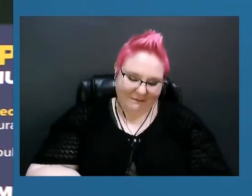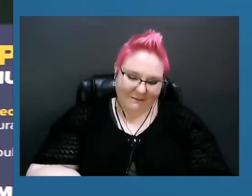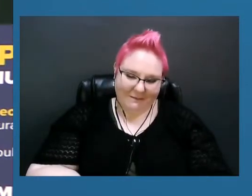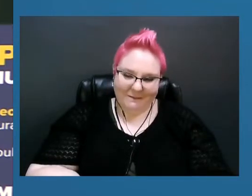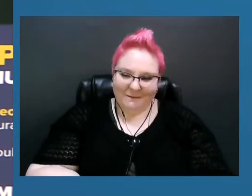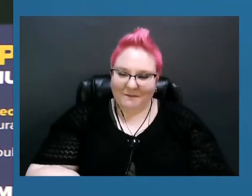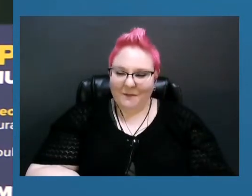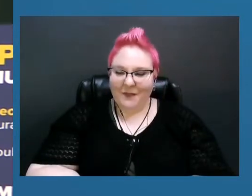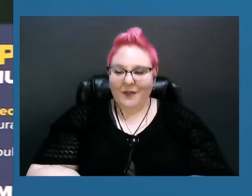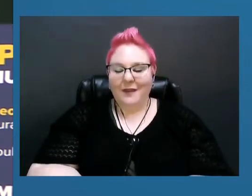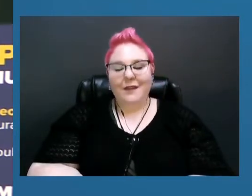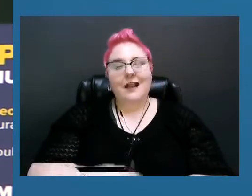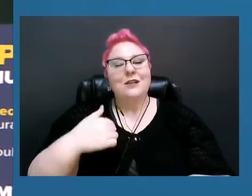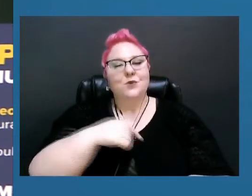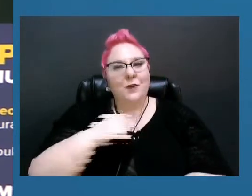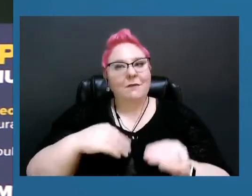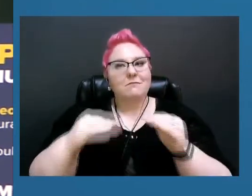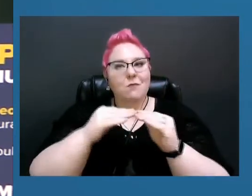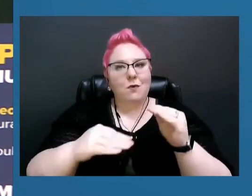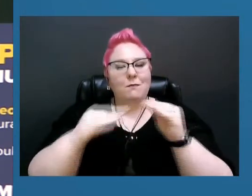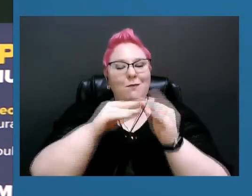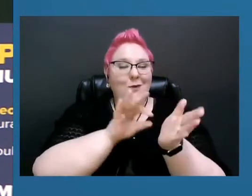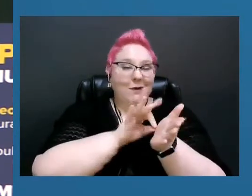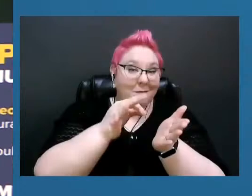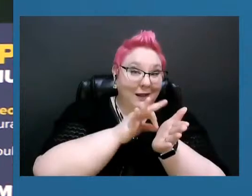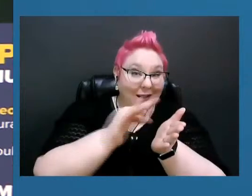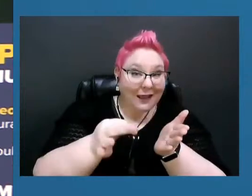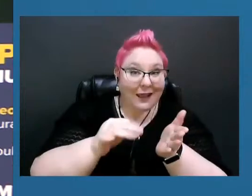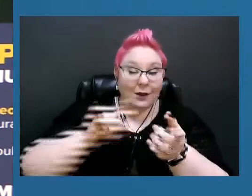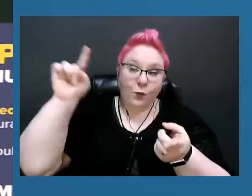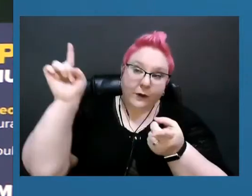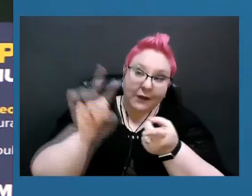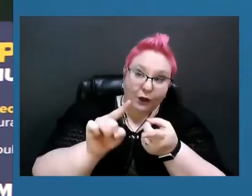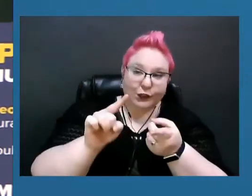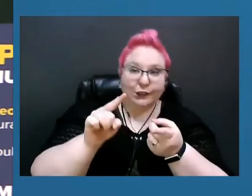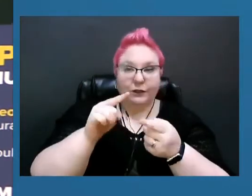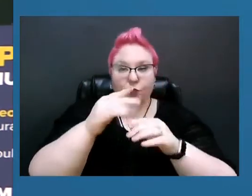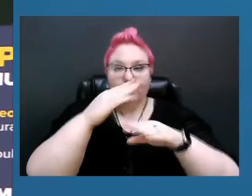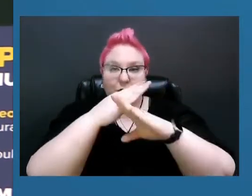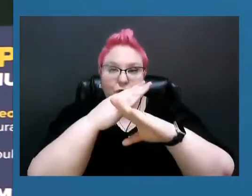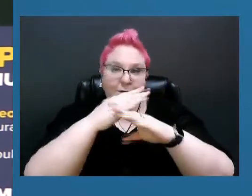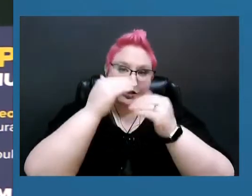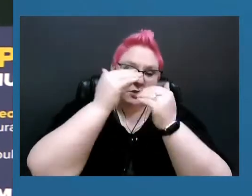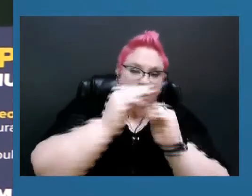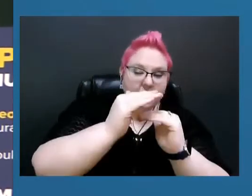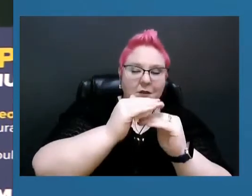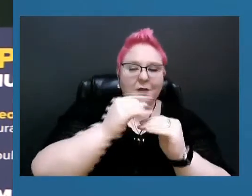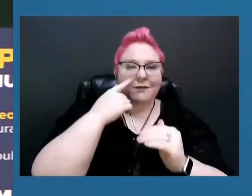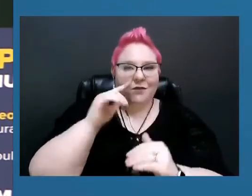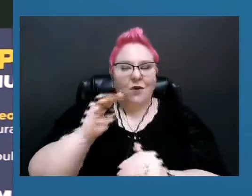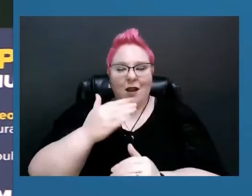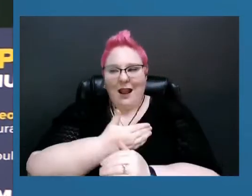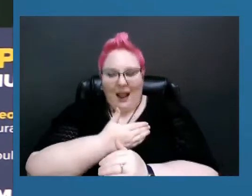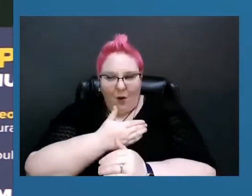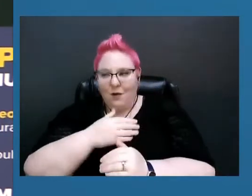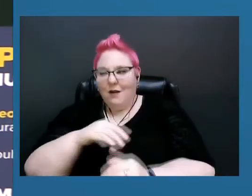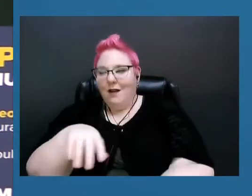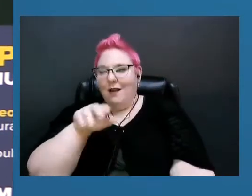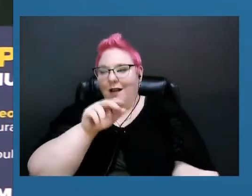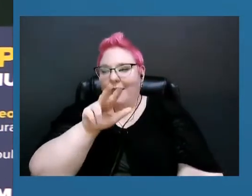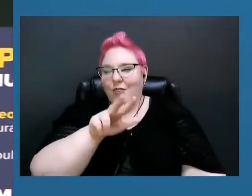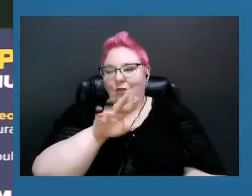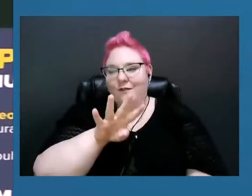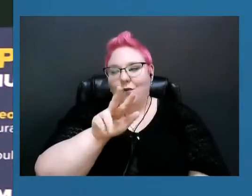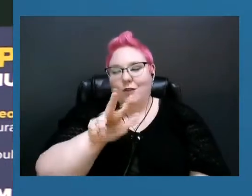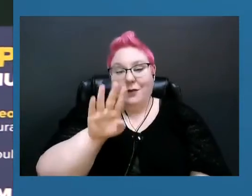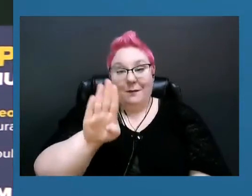As we face further proposed Medicaid reductions and restrictions to the 340B federal drug pricing program, we know